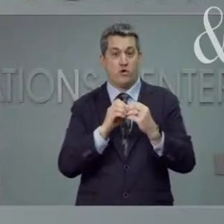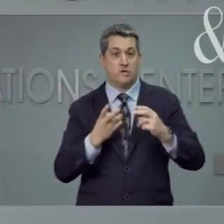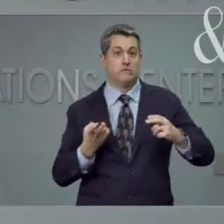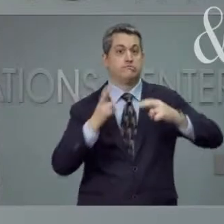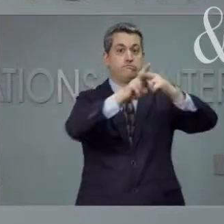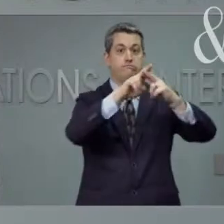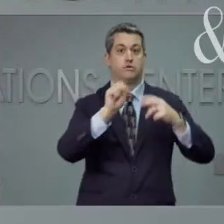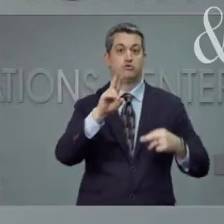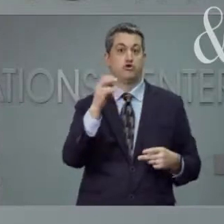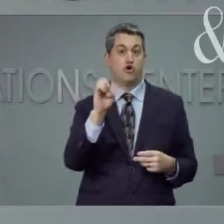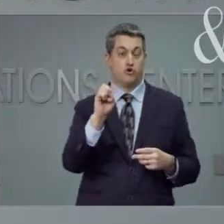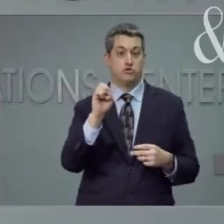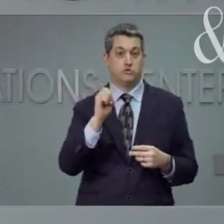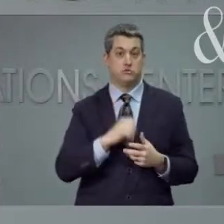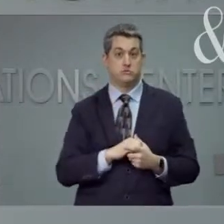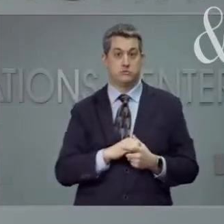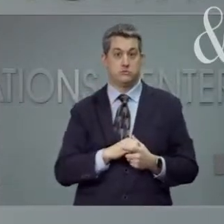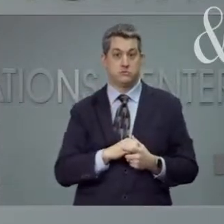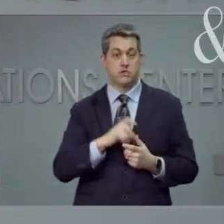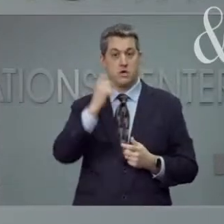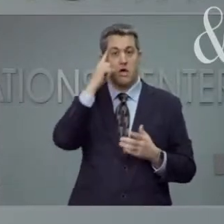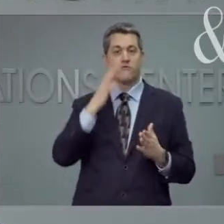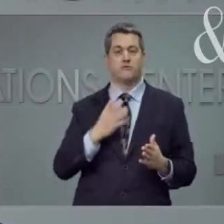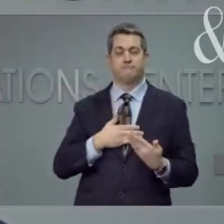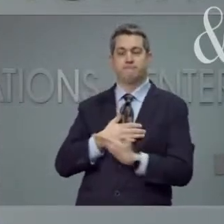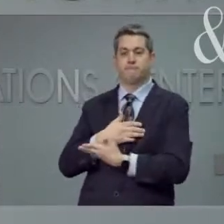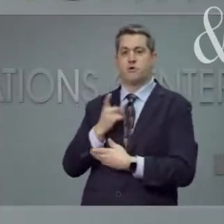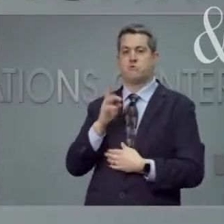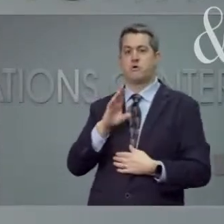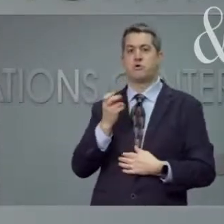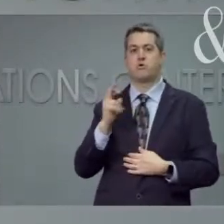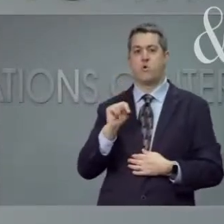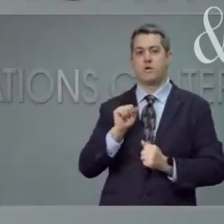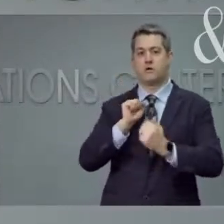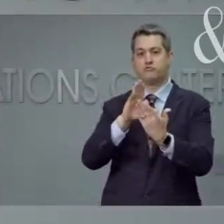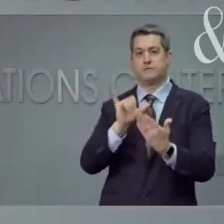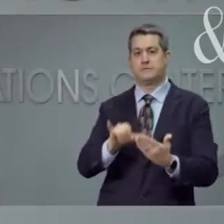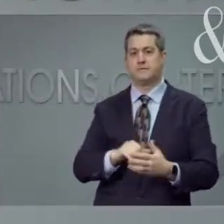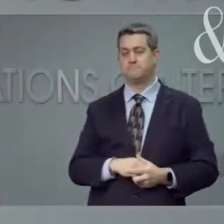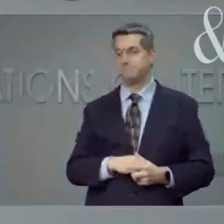the next couple of weeks? Let Dr. Cohen address that.